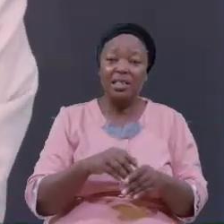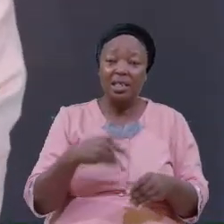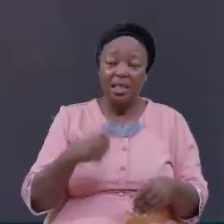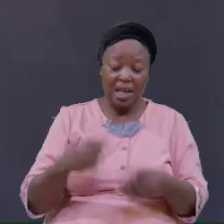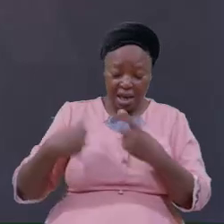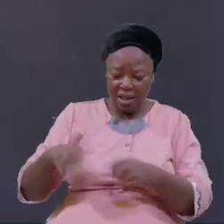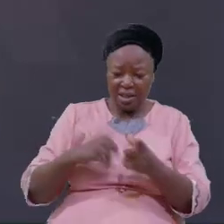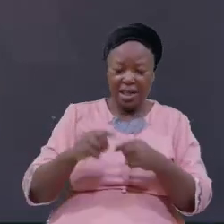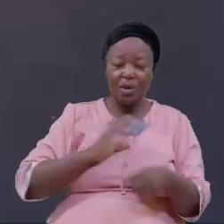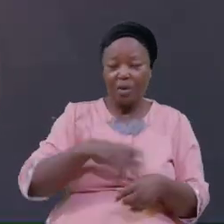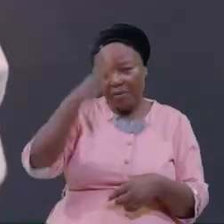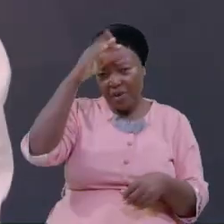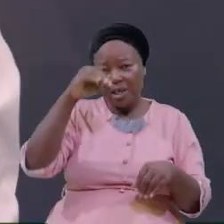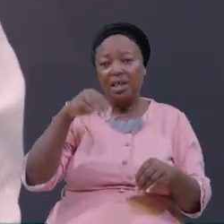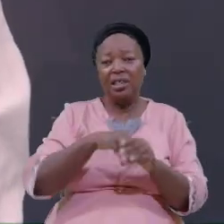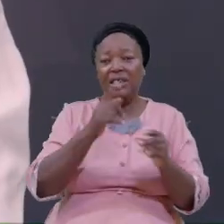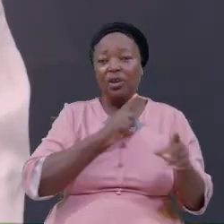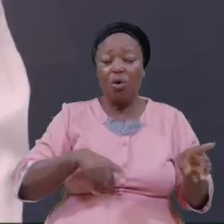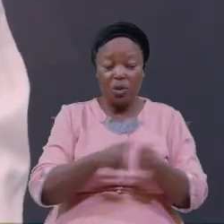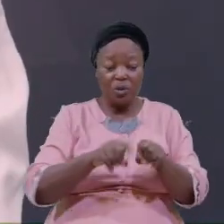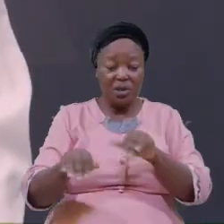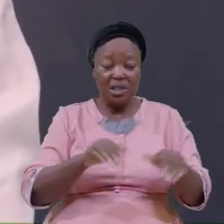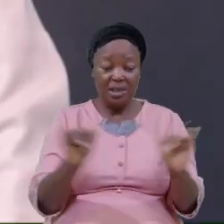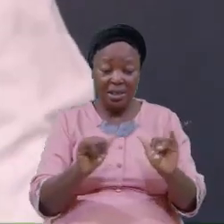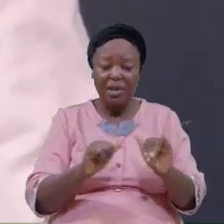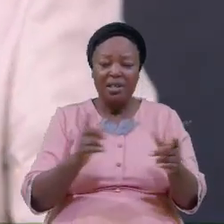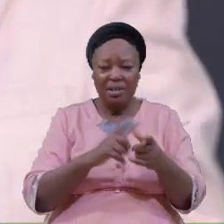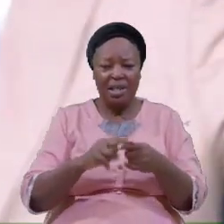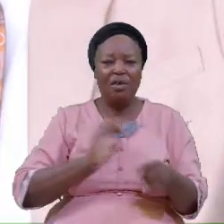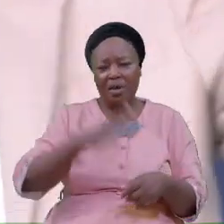to invite him, he'll not get saved.